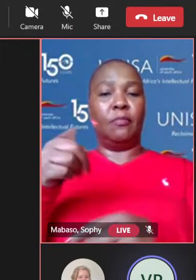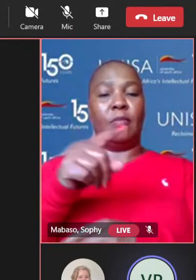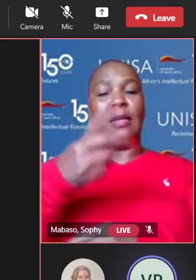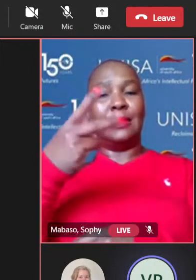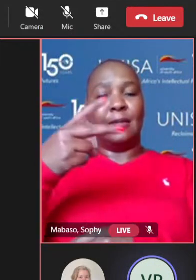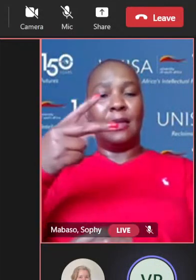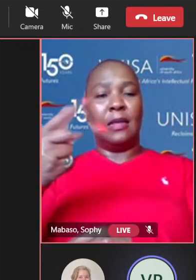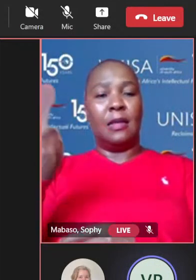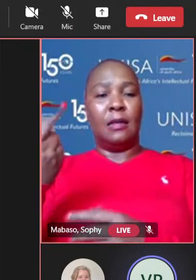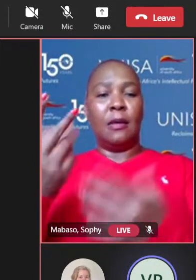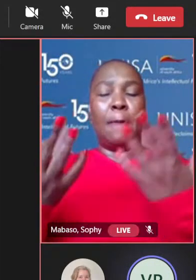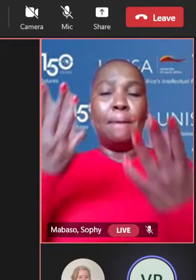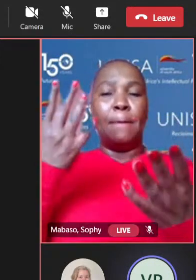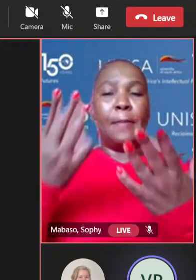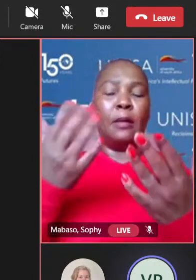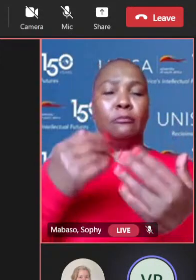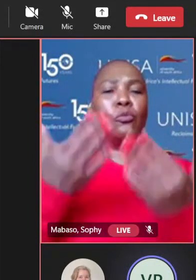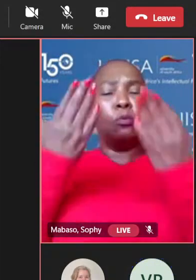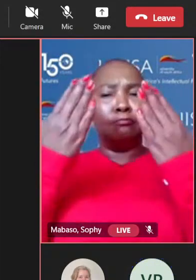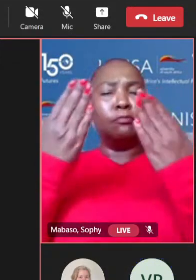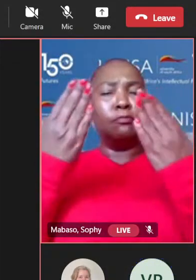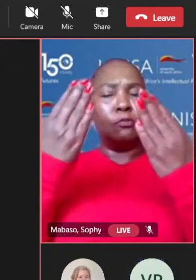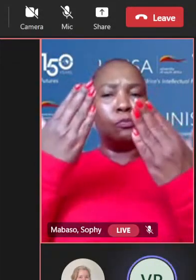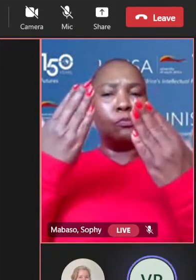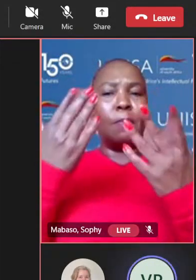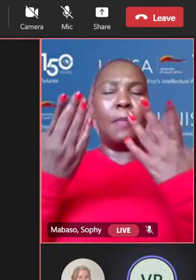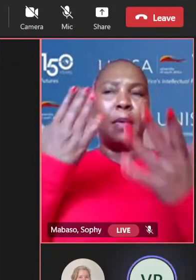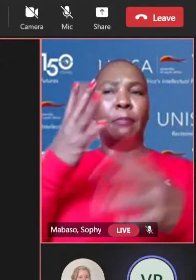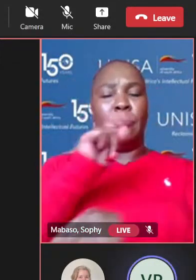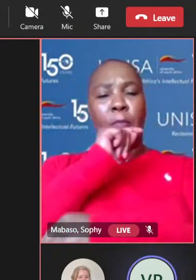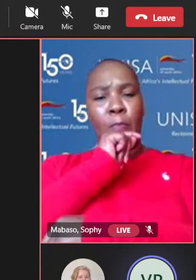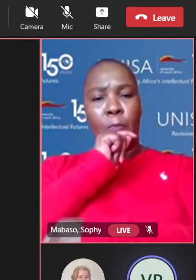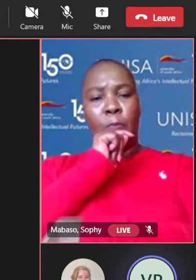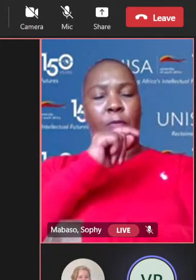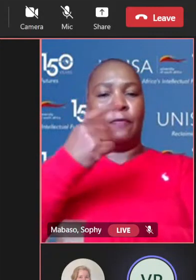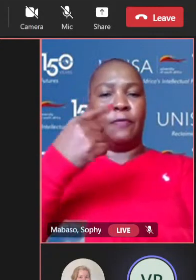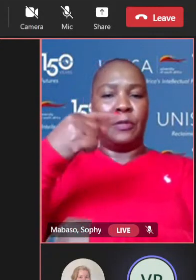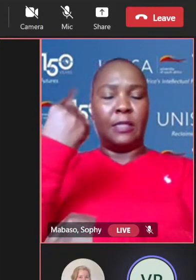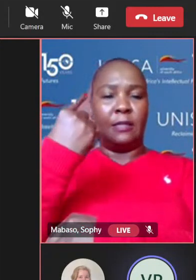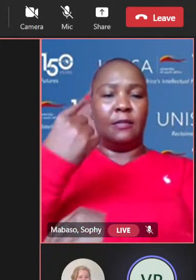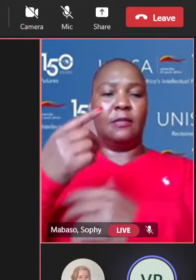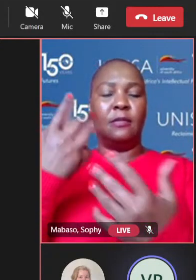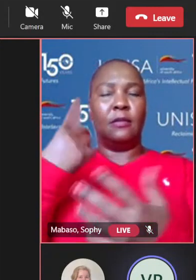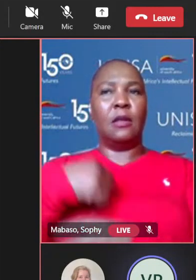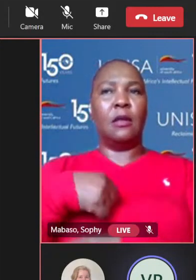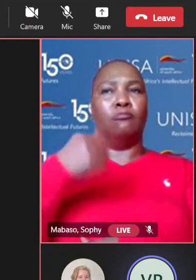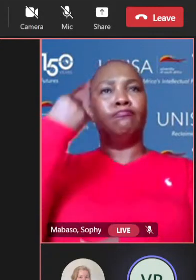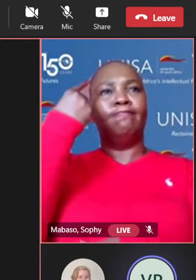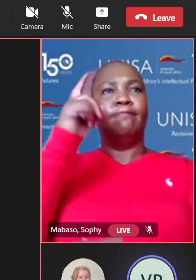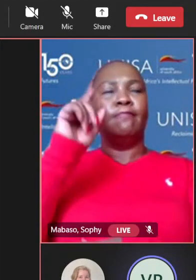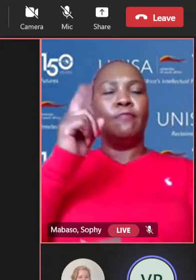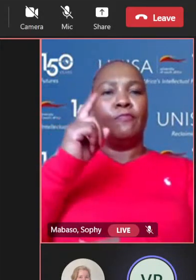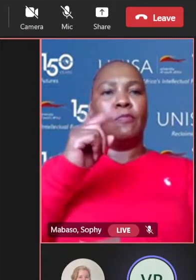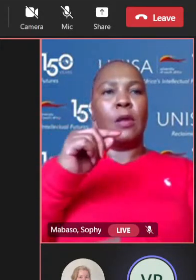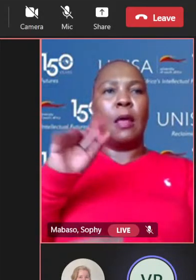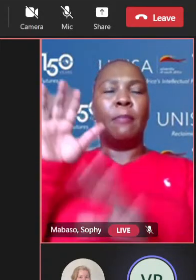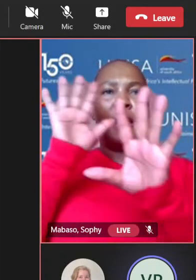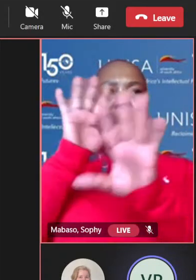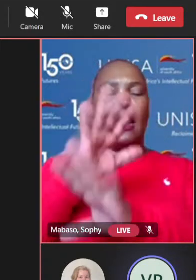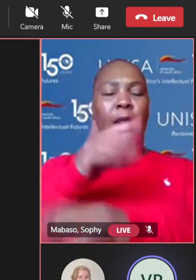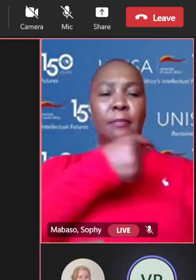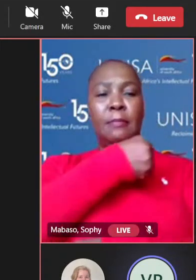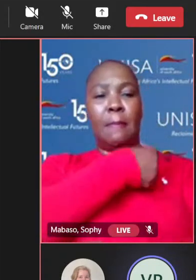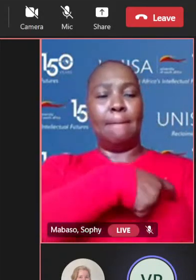that you study well early in the morning, even though you thought you are a night person. Some people are the